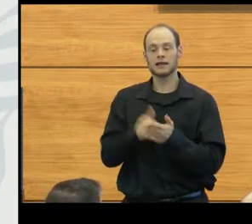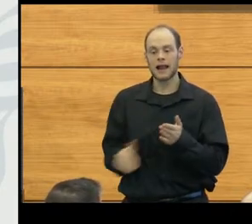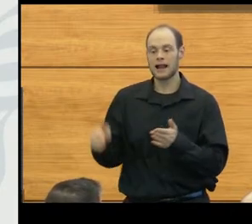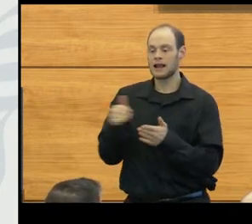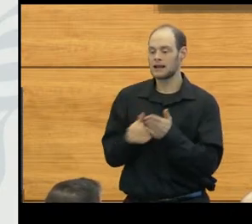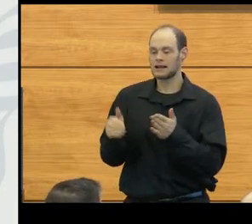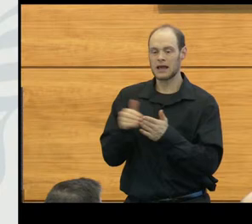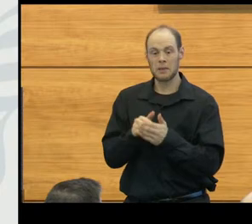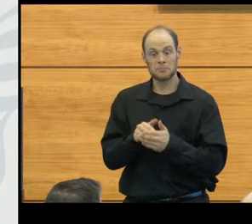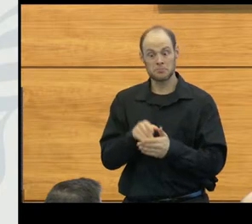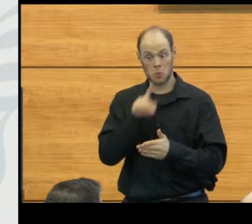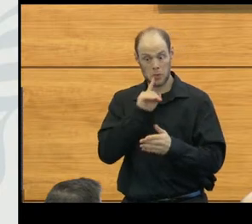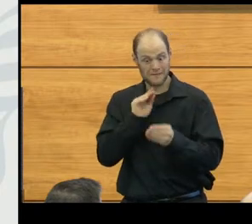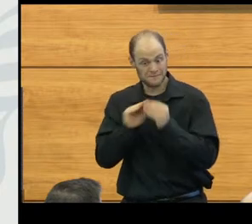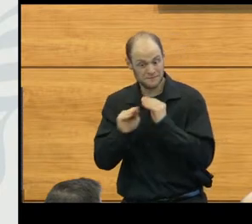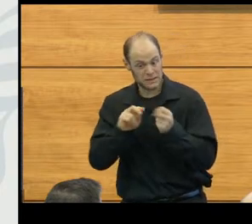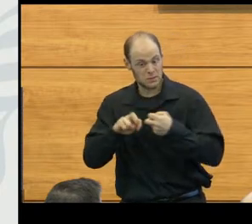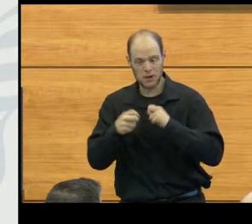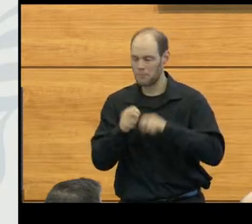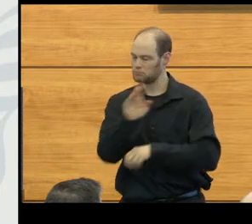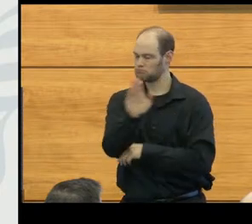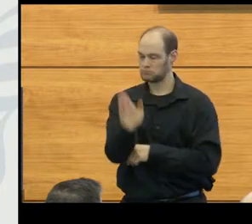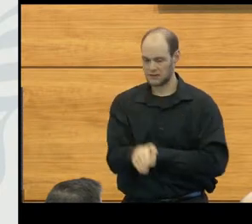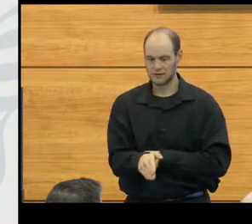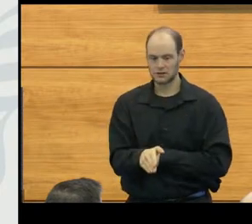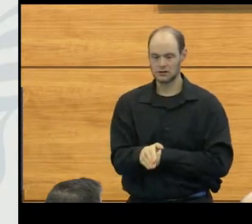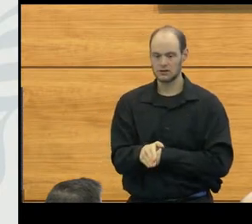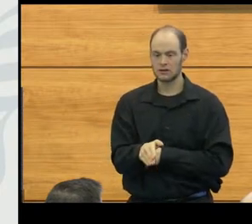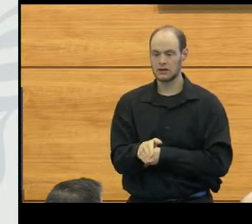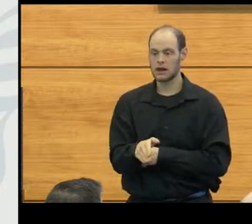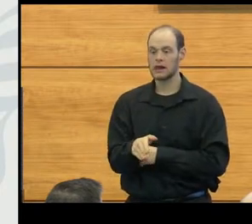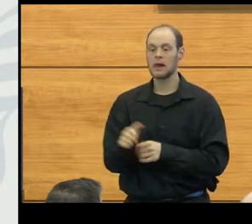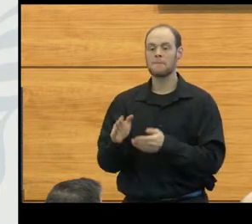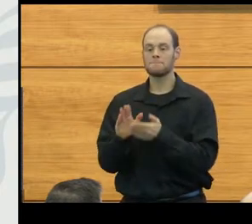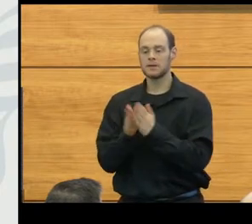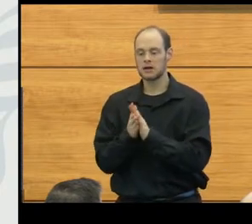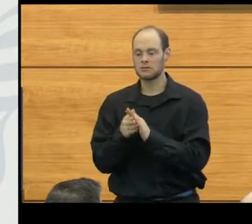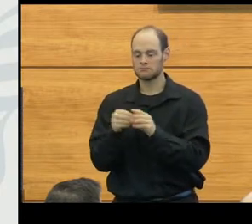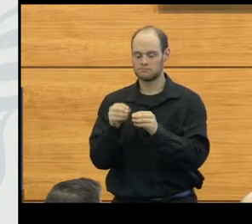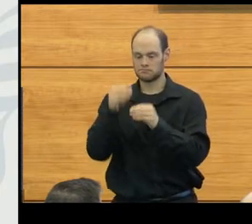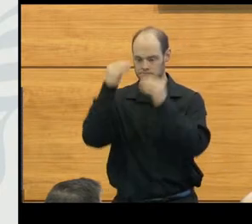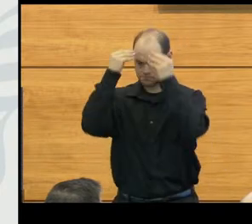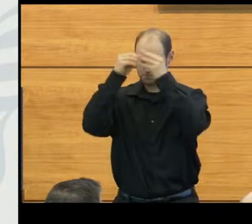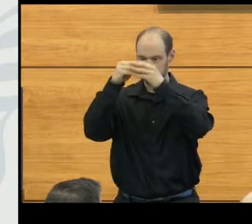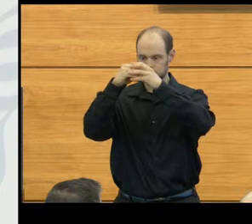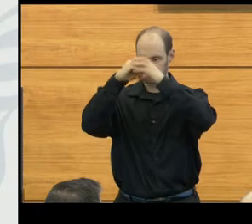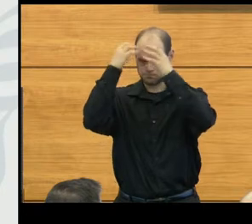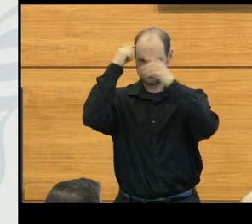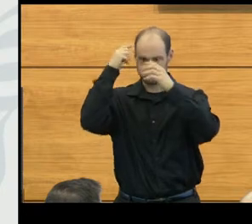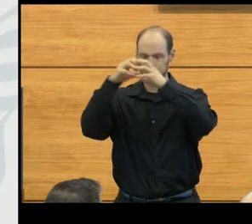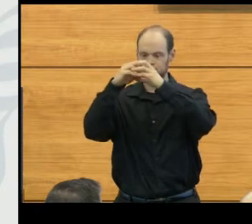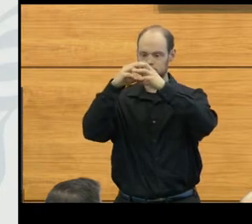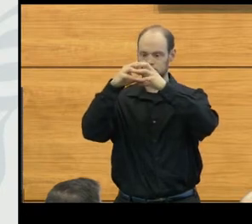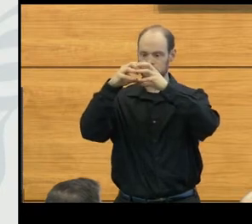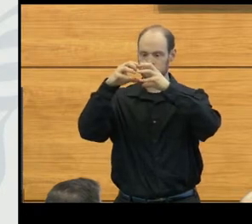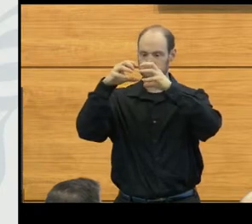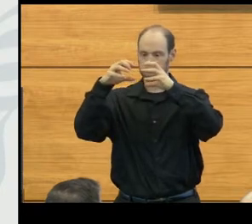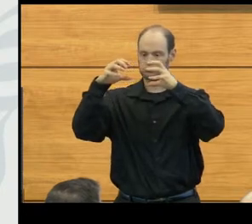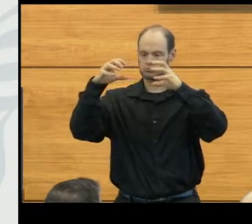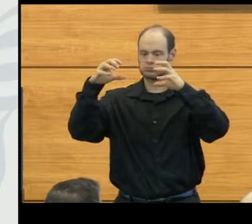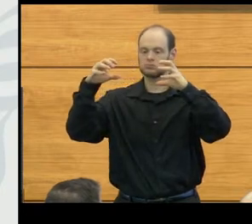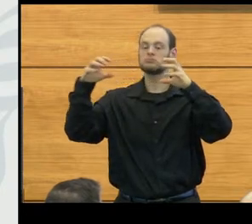again, but it never fixed the problem. Kids kept developing further enlargement of their head, further enlargement of their fluid